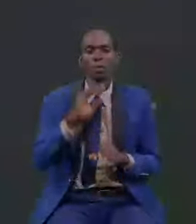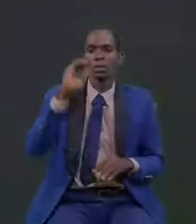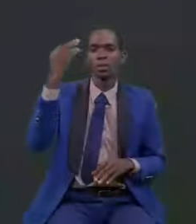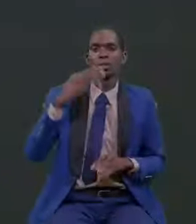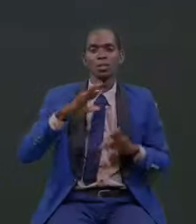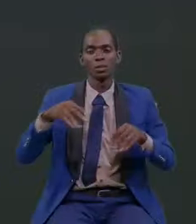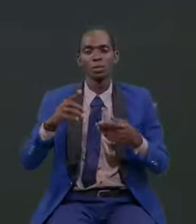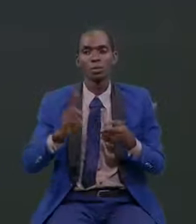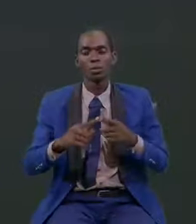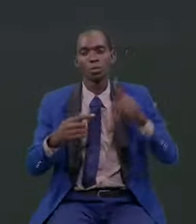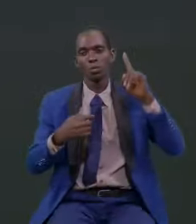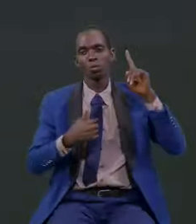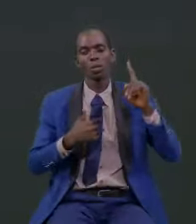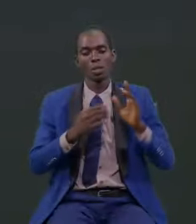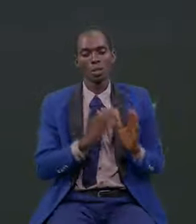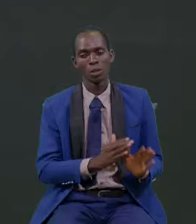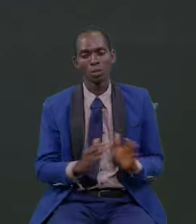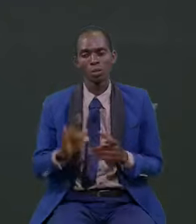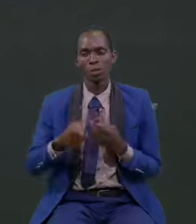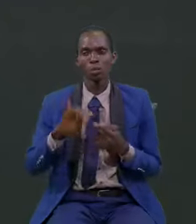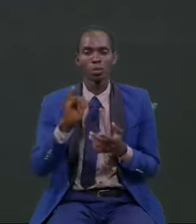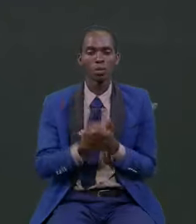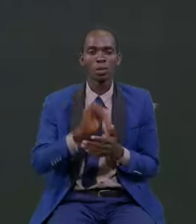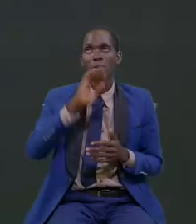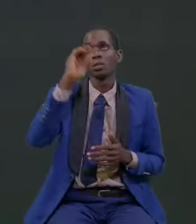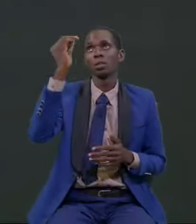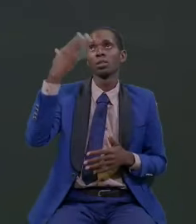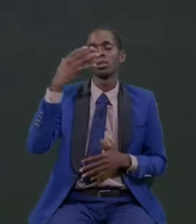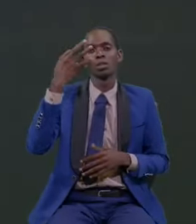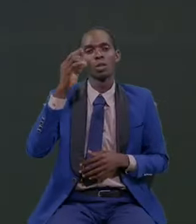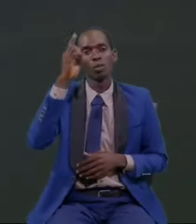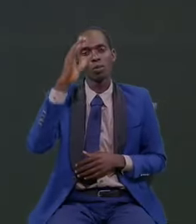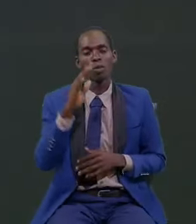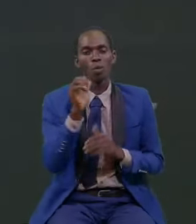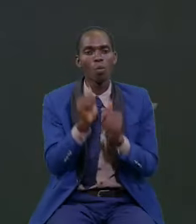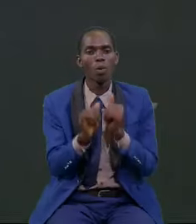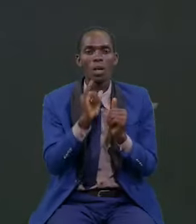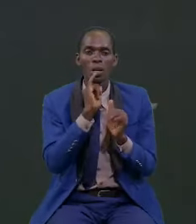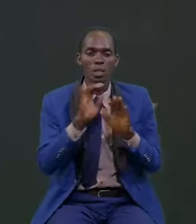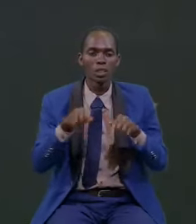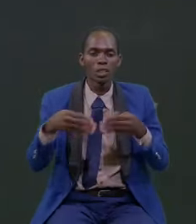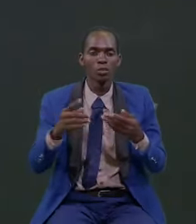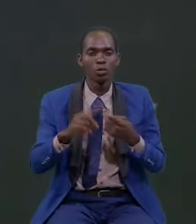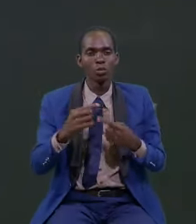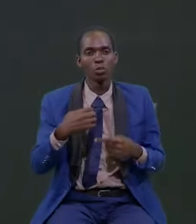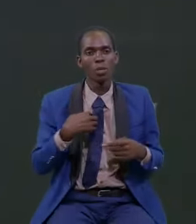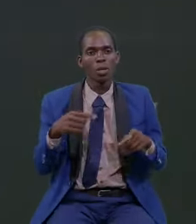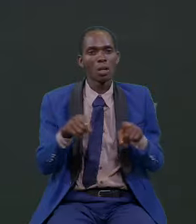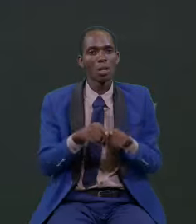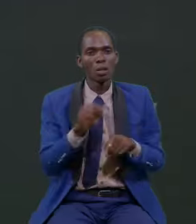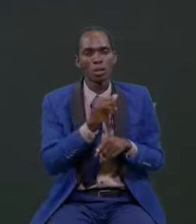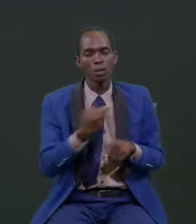according to that grace of God which is given unto me. As a wise master